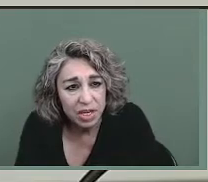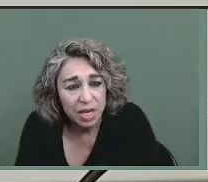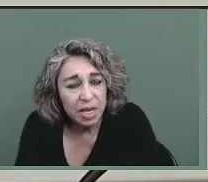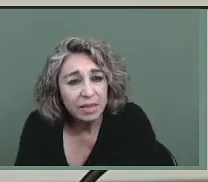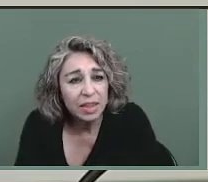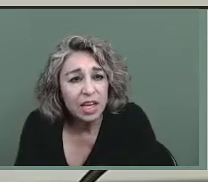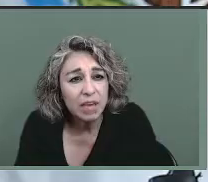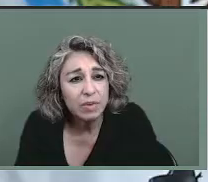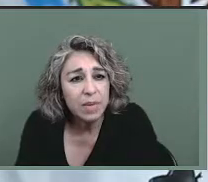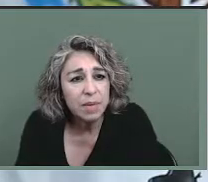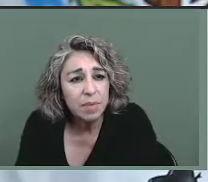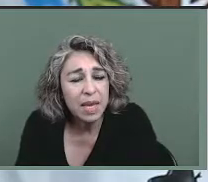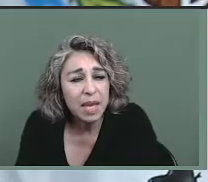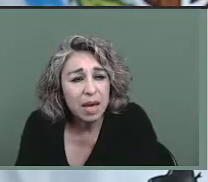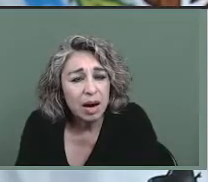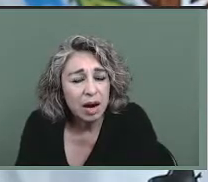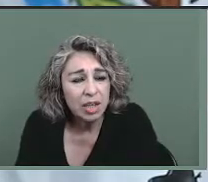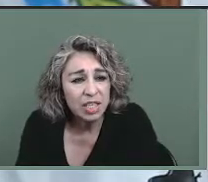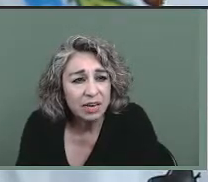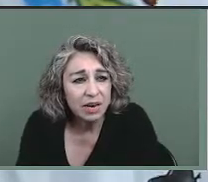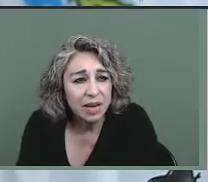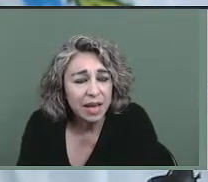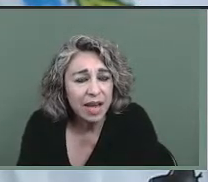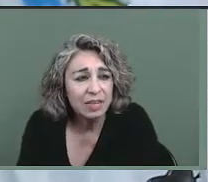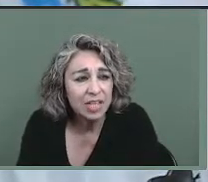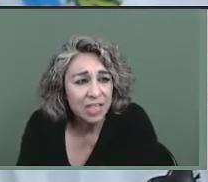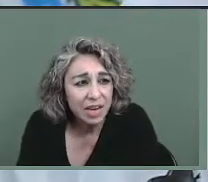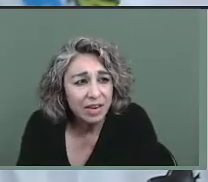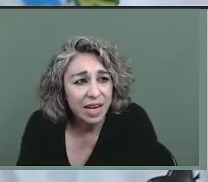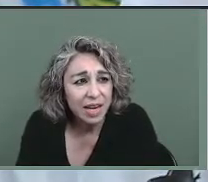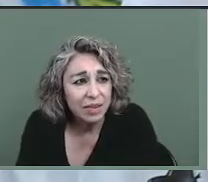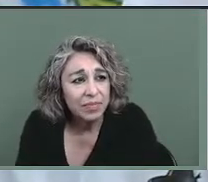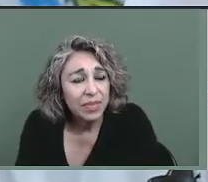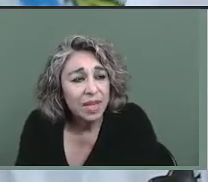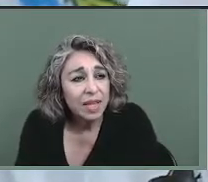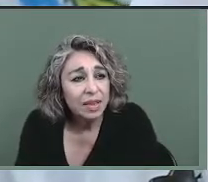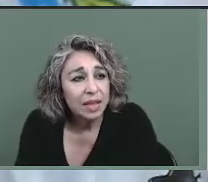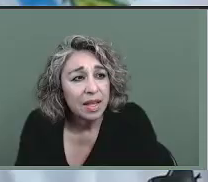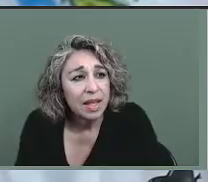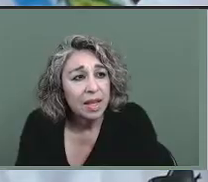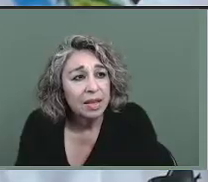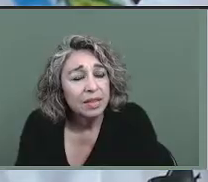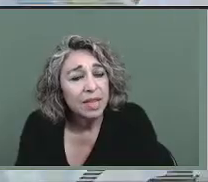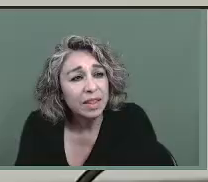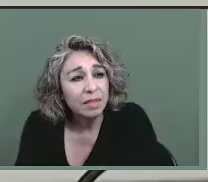impoverished, that the government be have austerity,